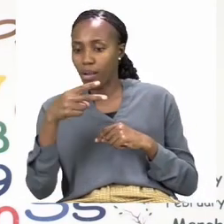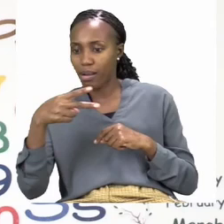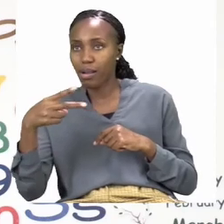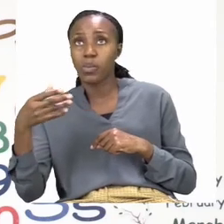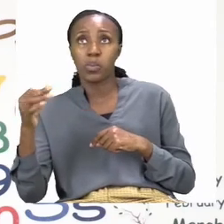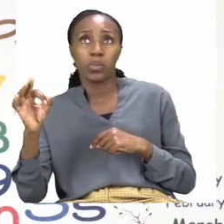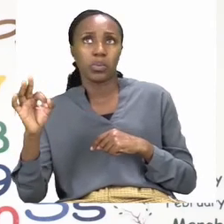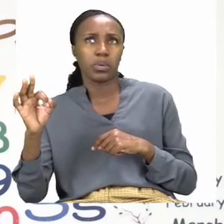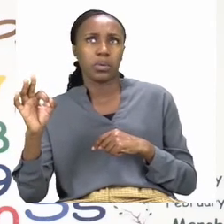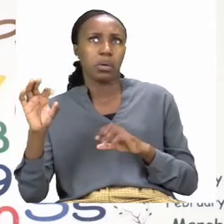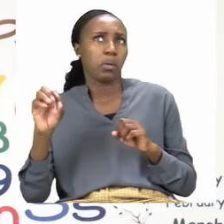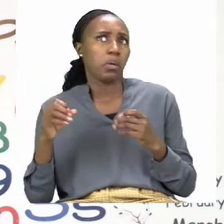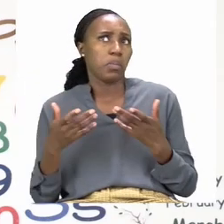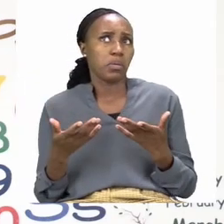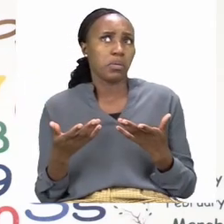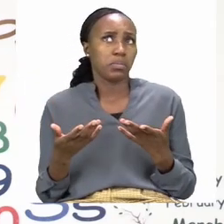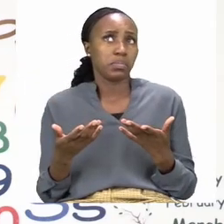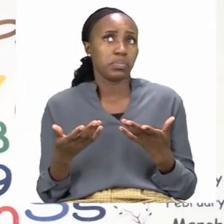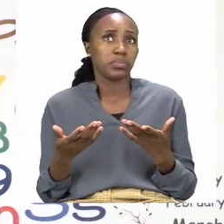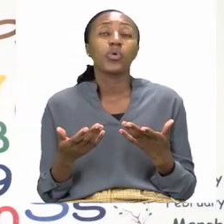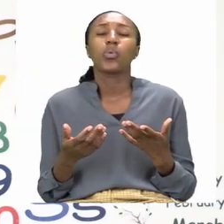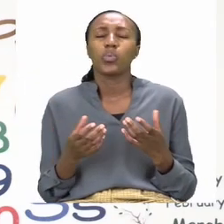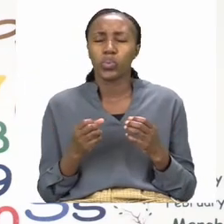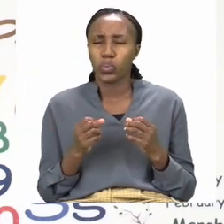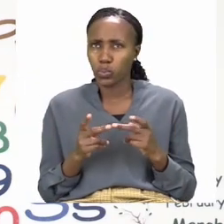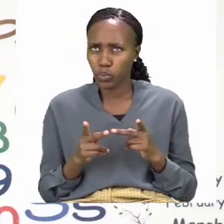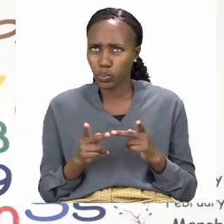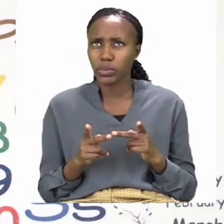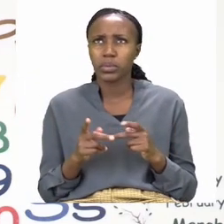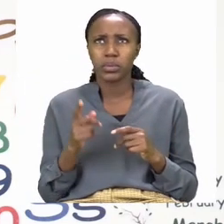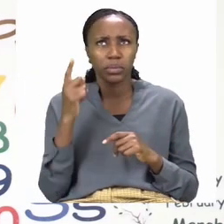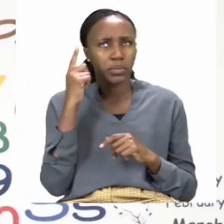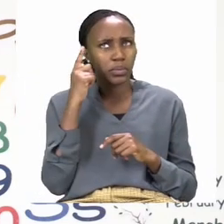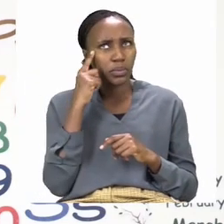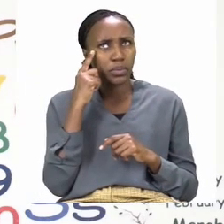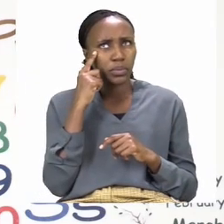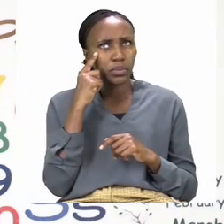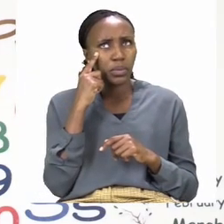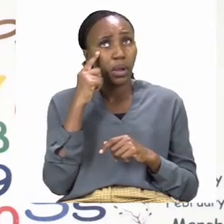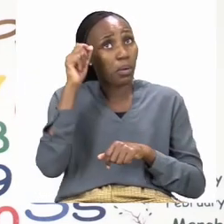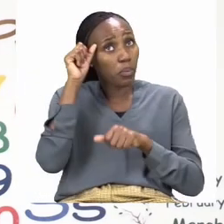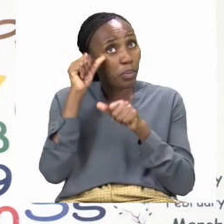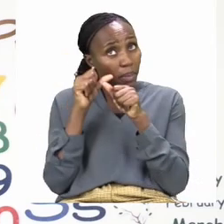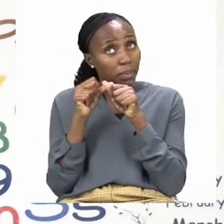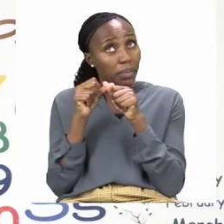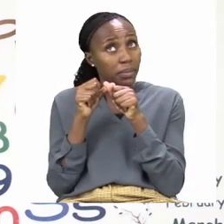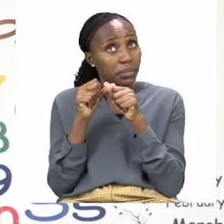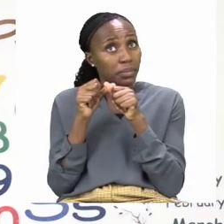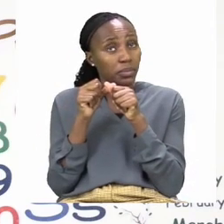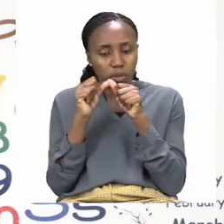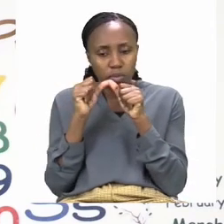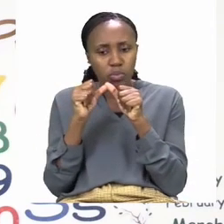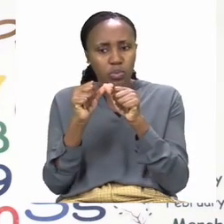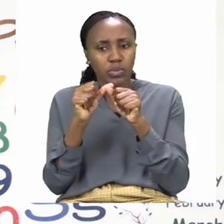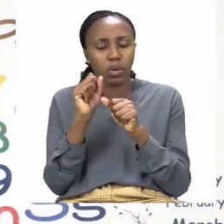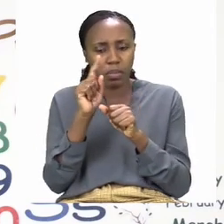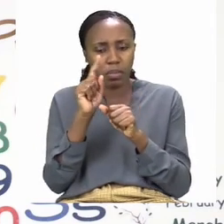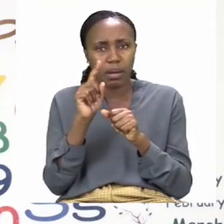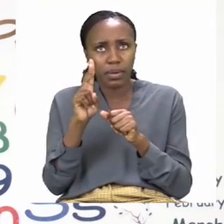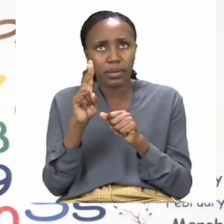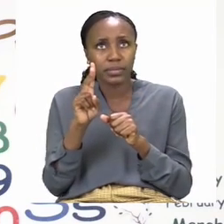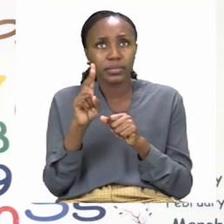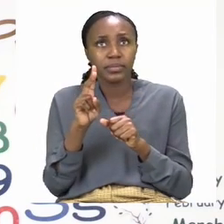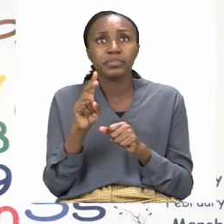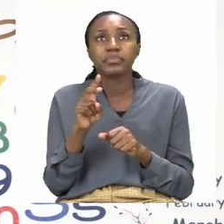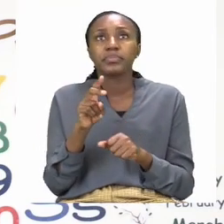blank space equals 9. And remember, what should we do now? We have to count on. So